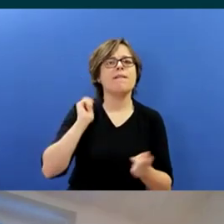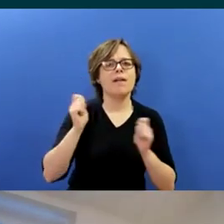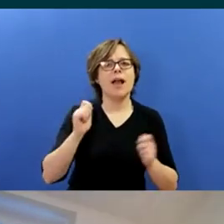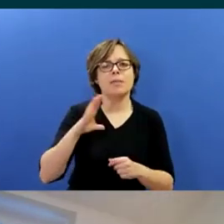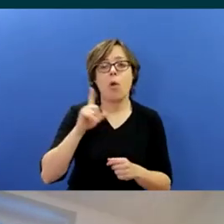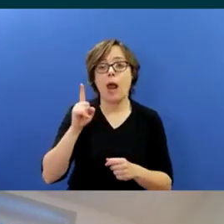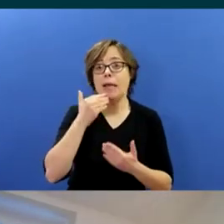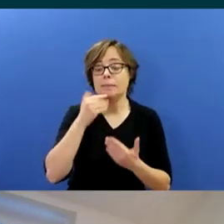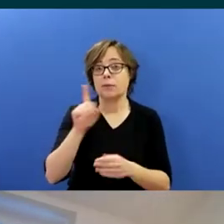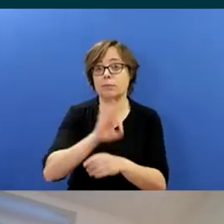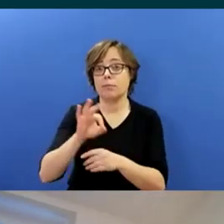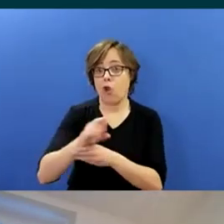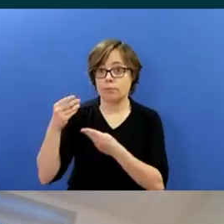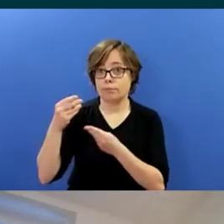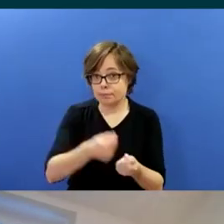also